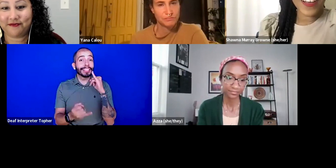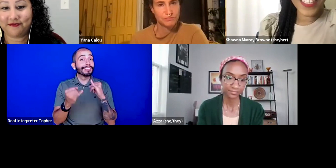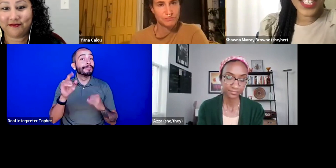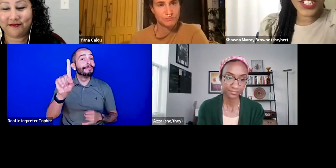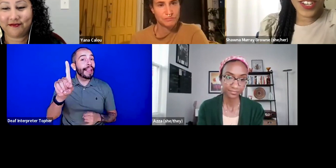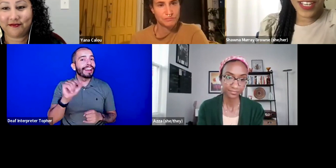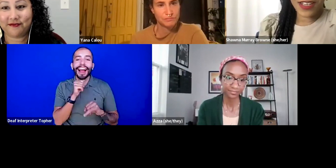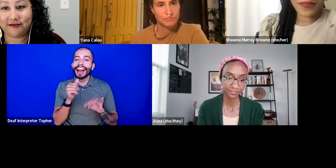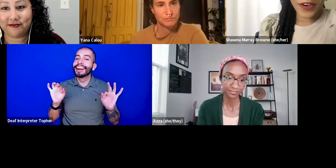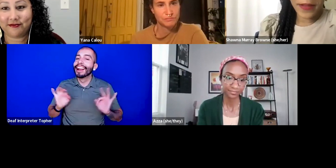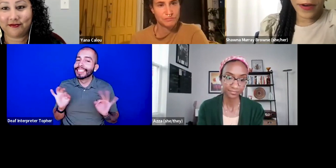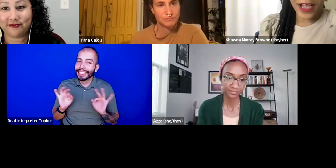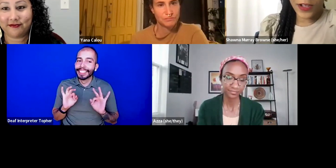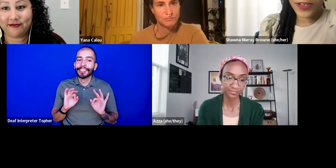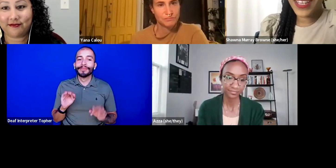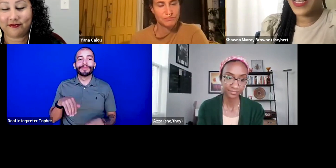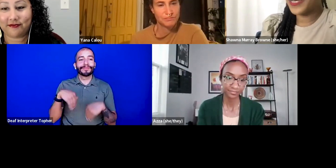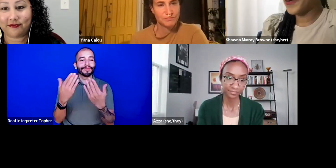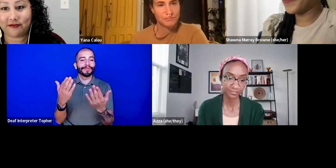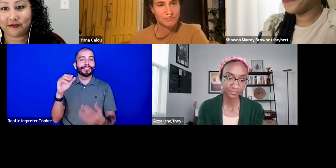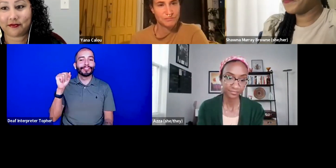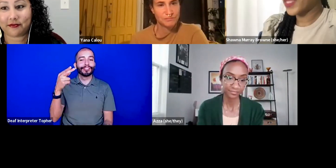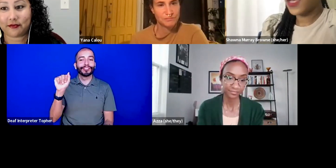Hey y'all, this is Shauna Murray Brown.